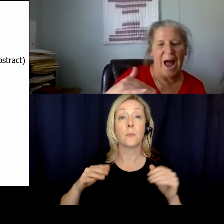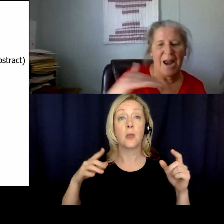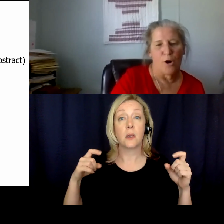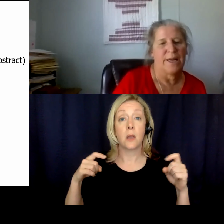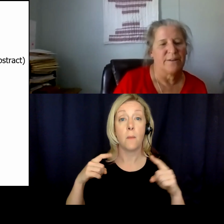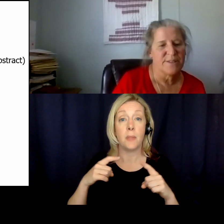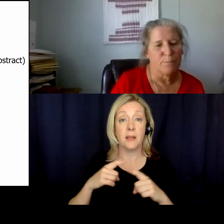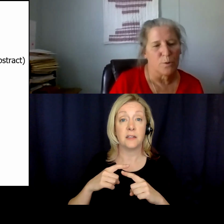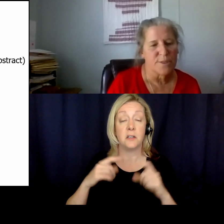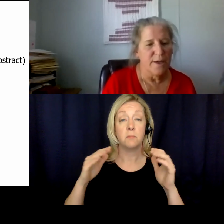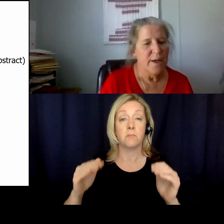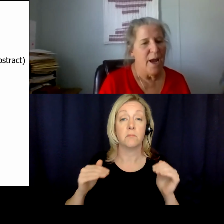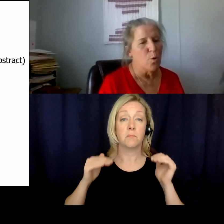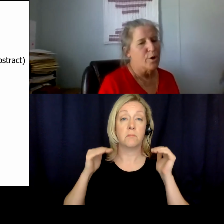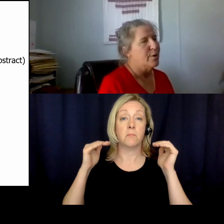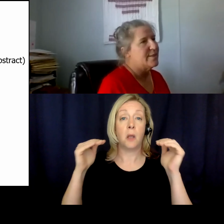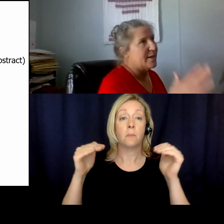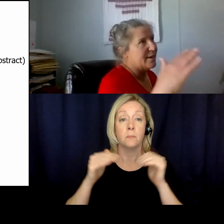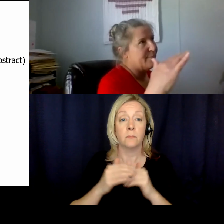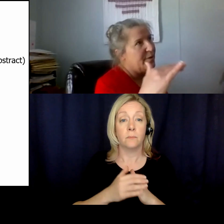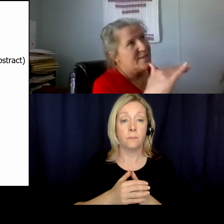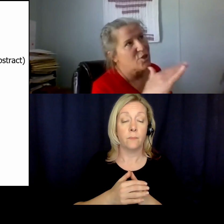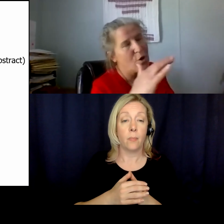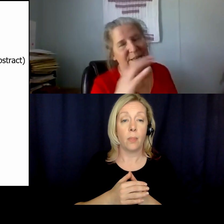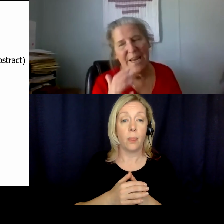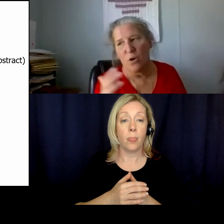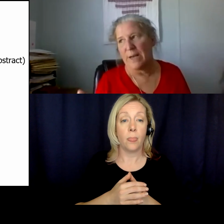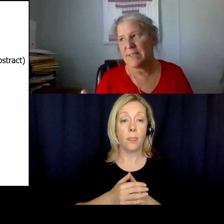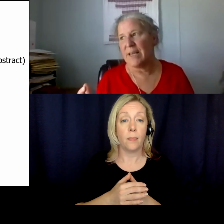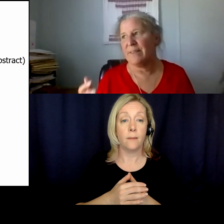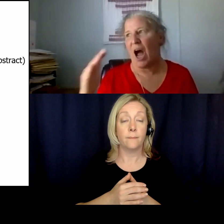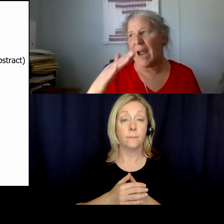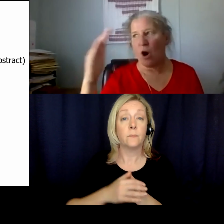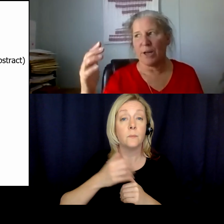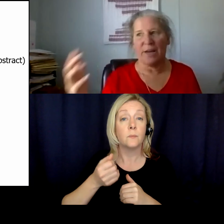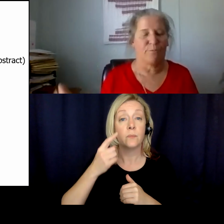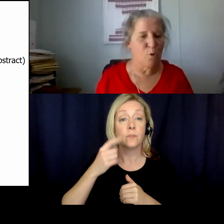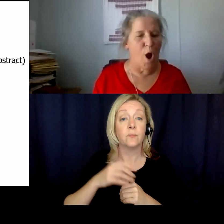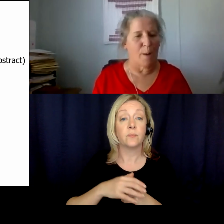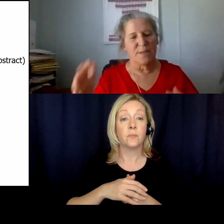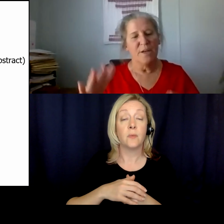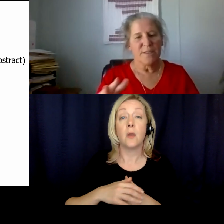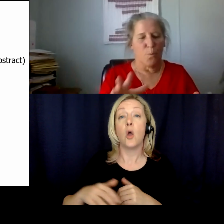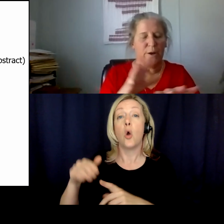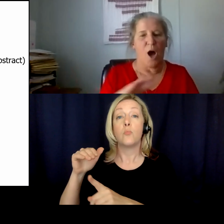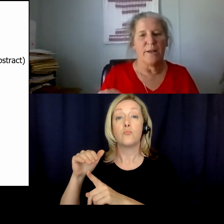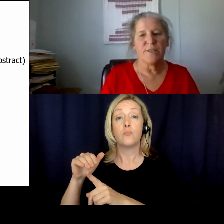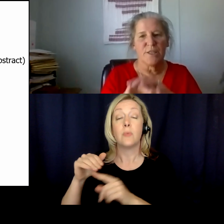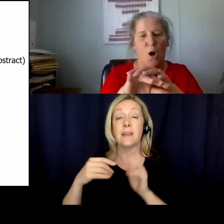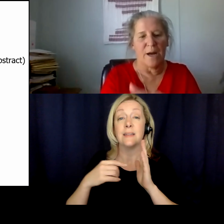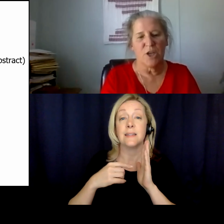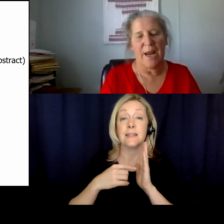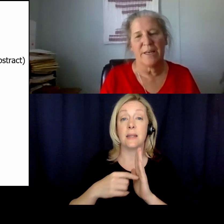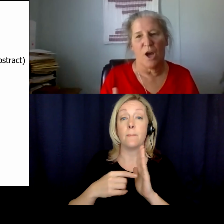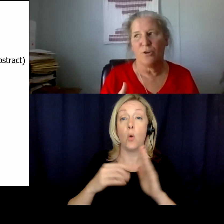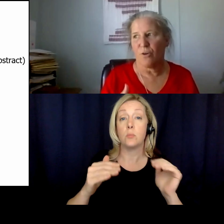the hierarchy of symbols. And we're going to start decreasing the hierarchy of prompts. So we're not